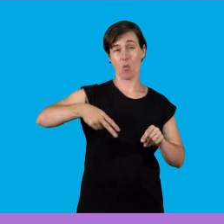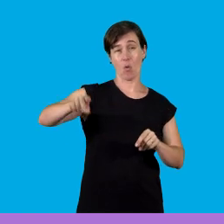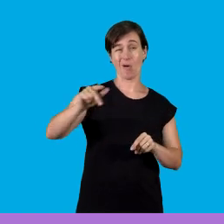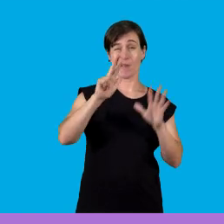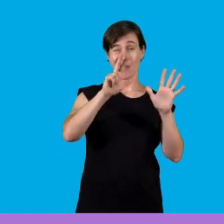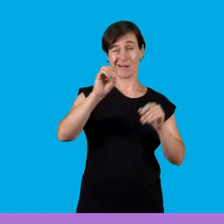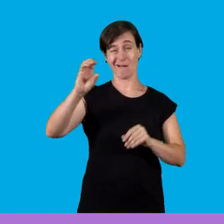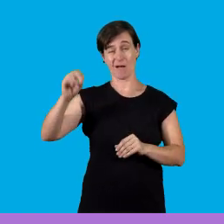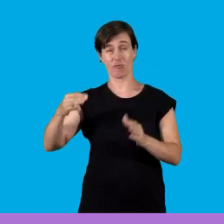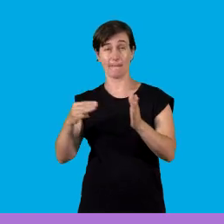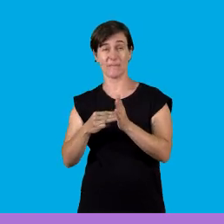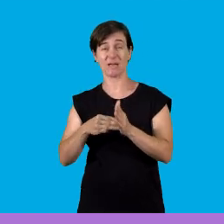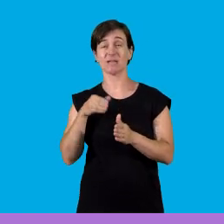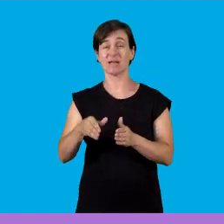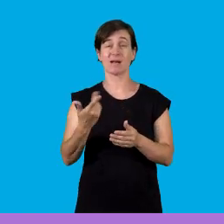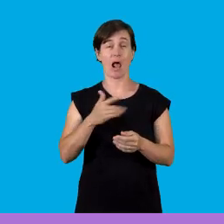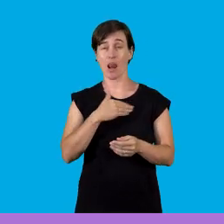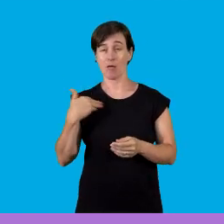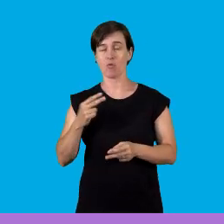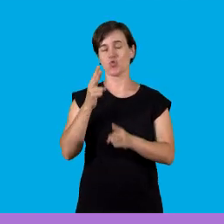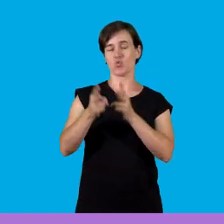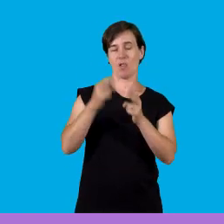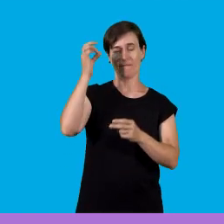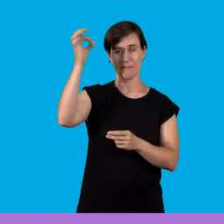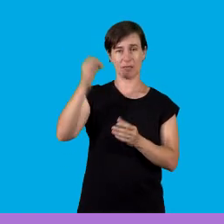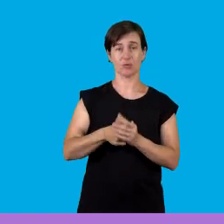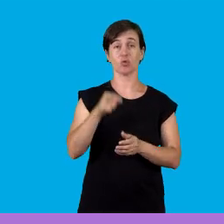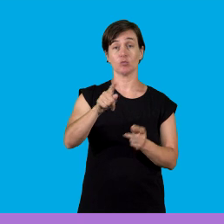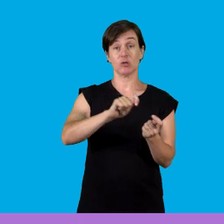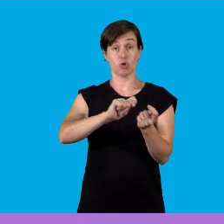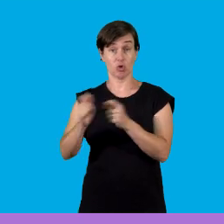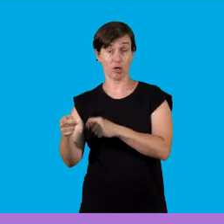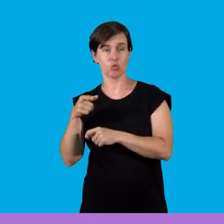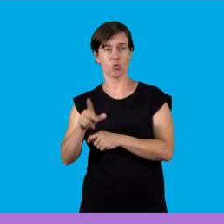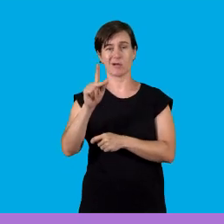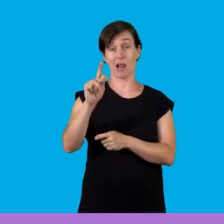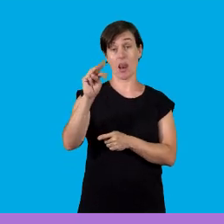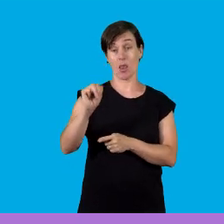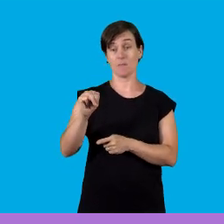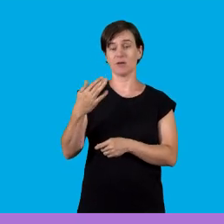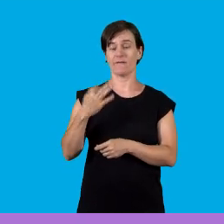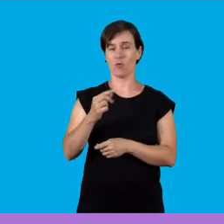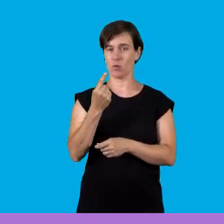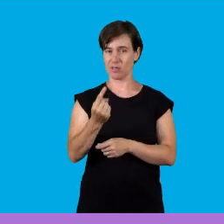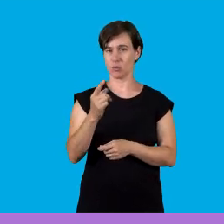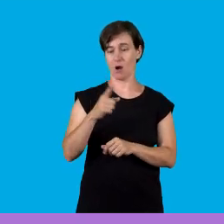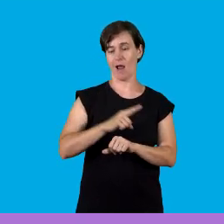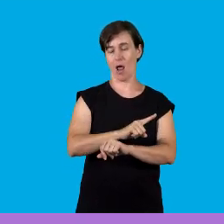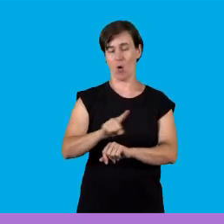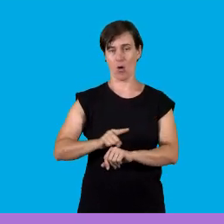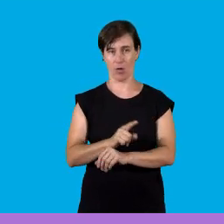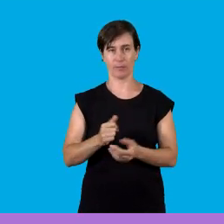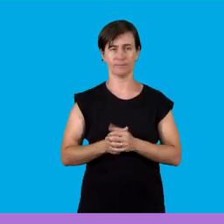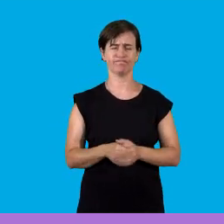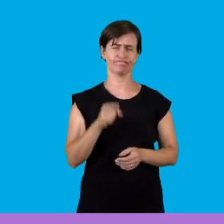minutes. Convert the speed to kilometers per hour. Right? So if you look at this